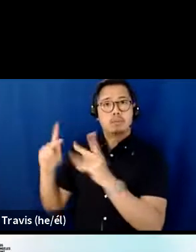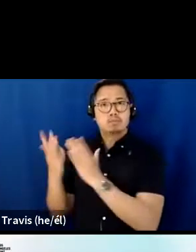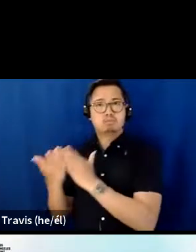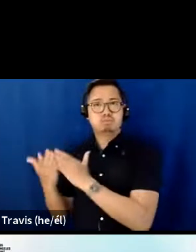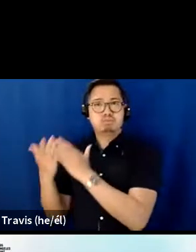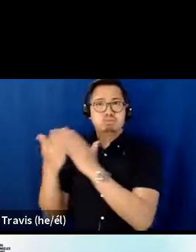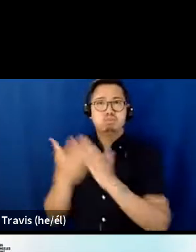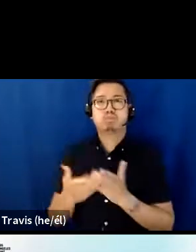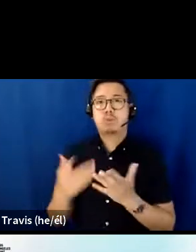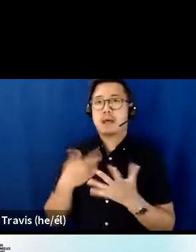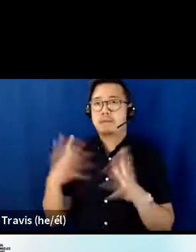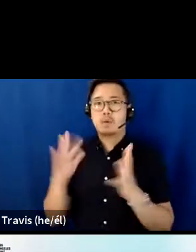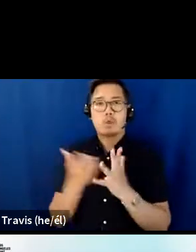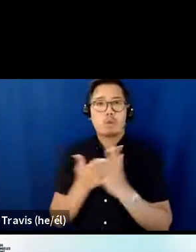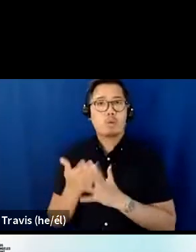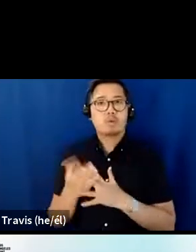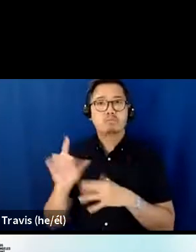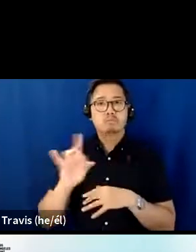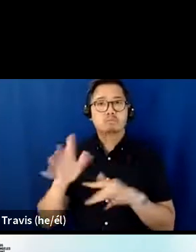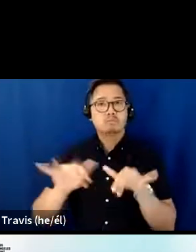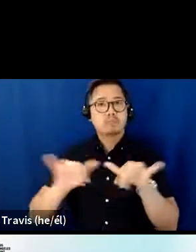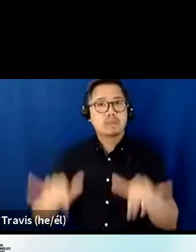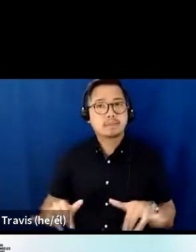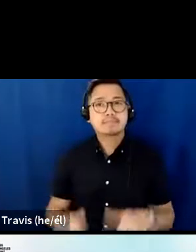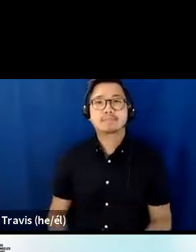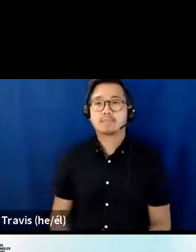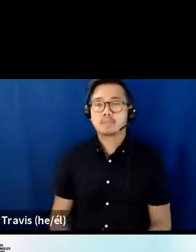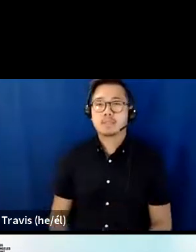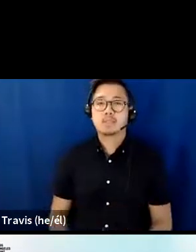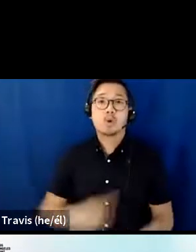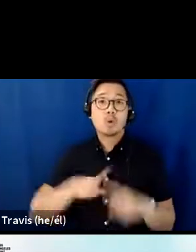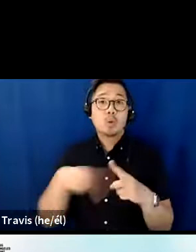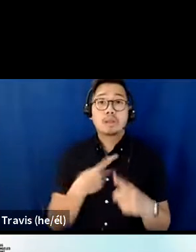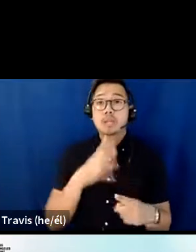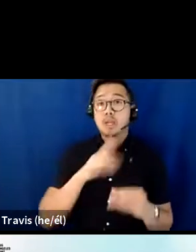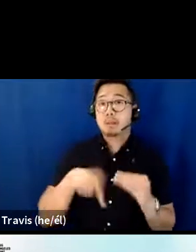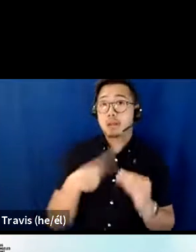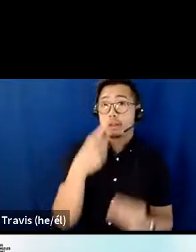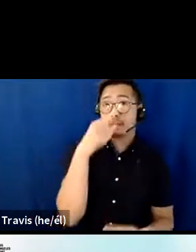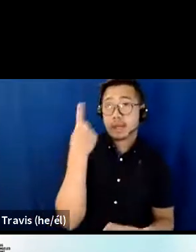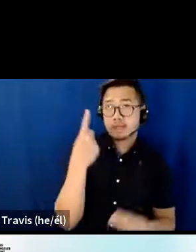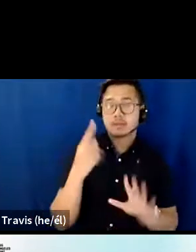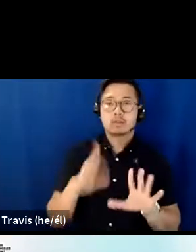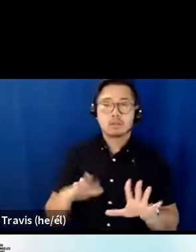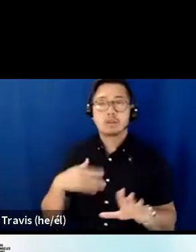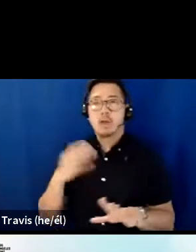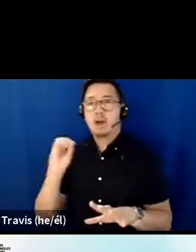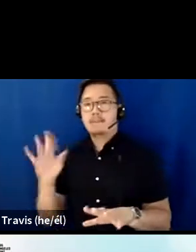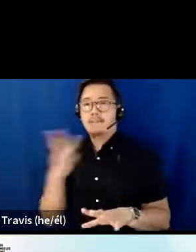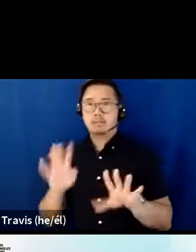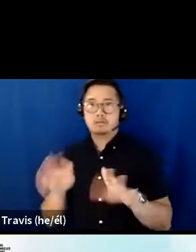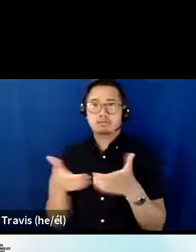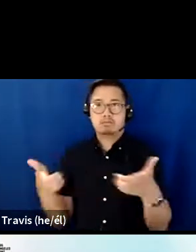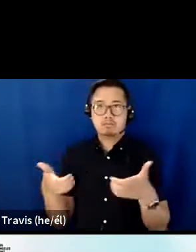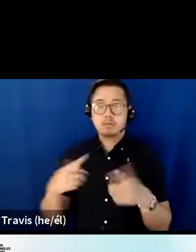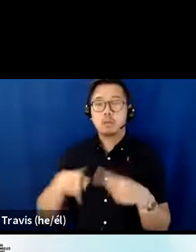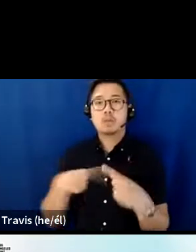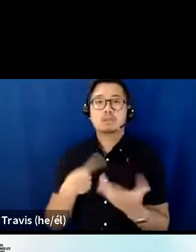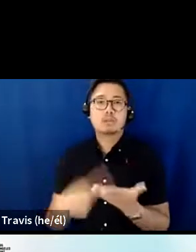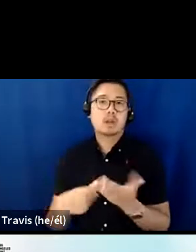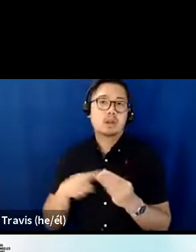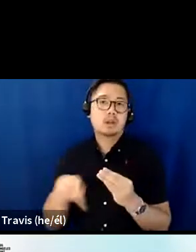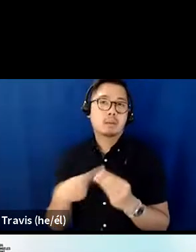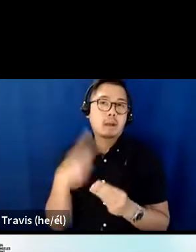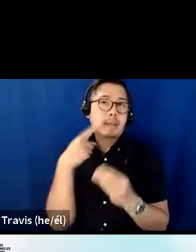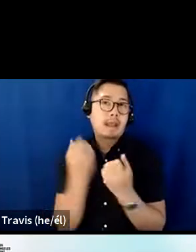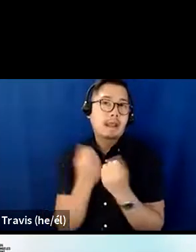system. So that's one thing I like to delineate when I speak about Black. And then Black liberation, when I think of liberation, and I think of